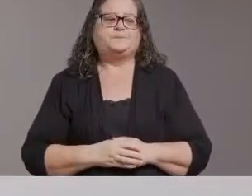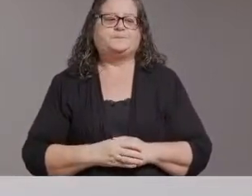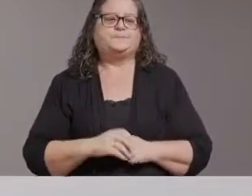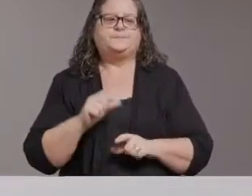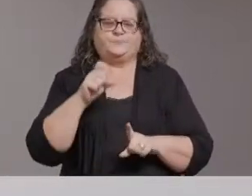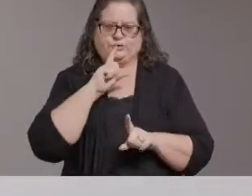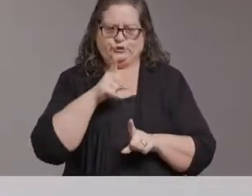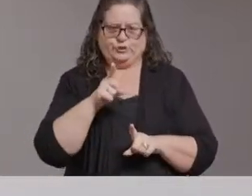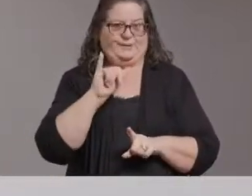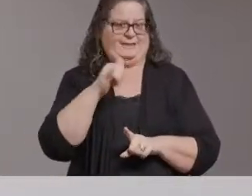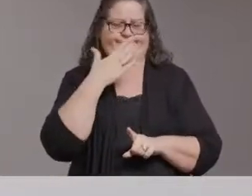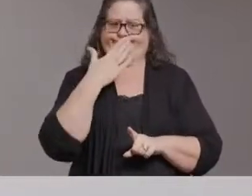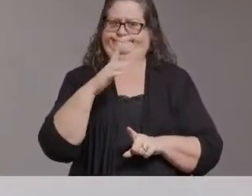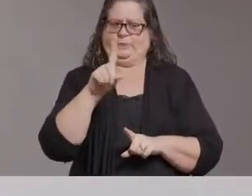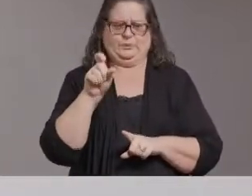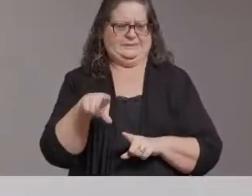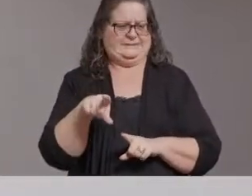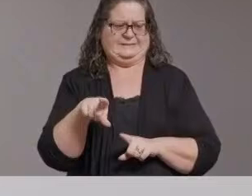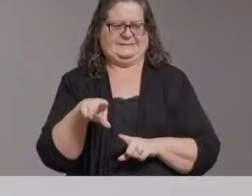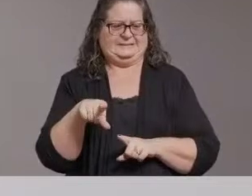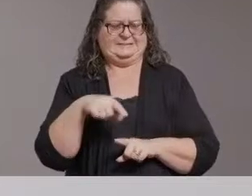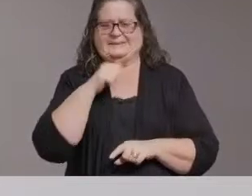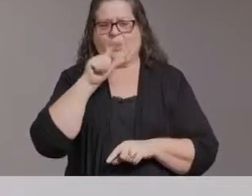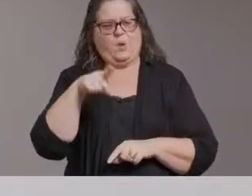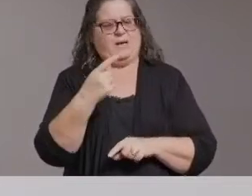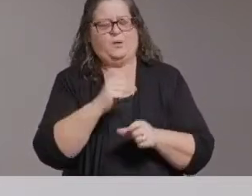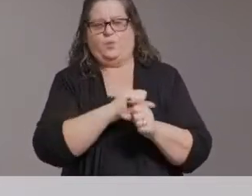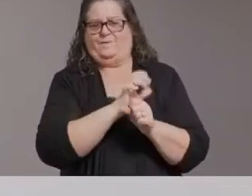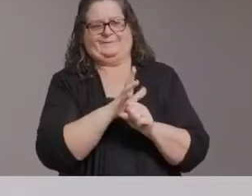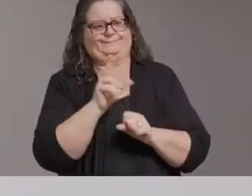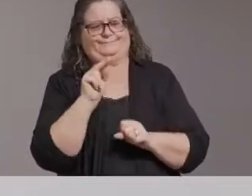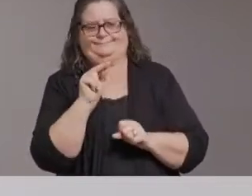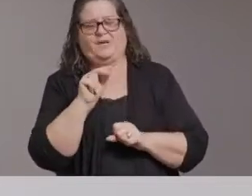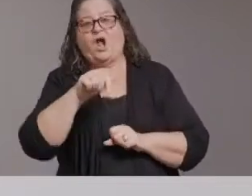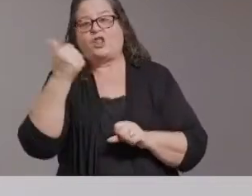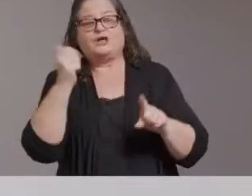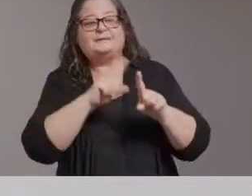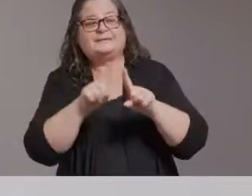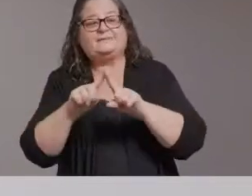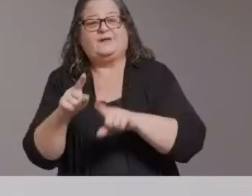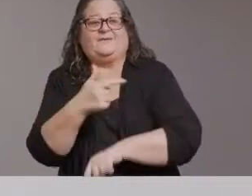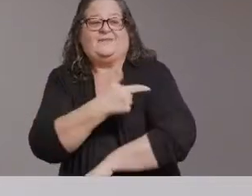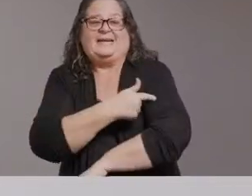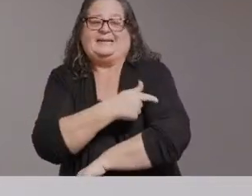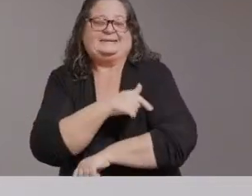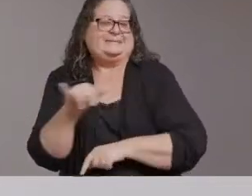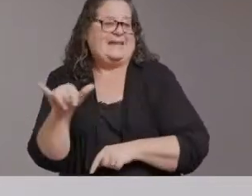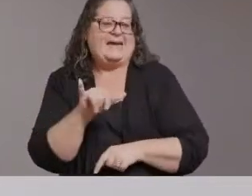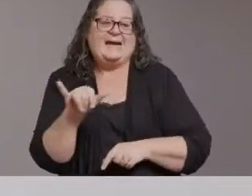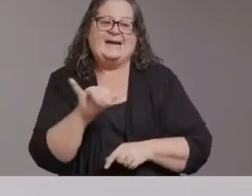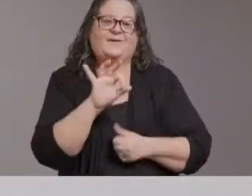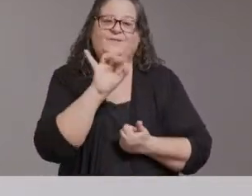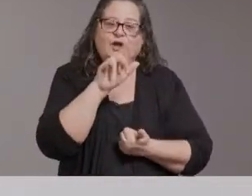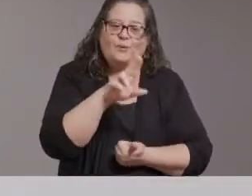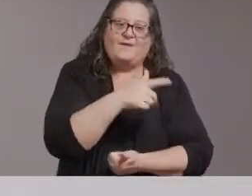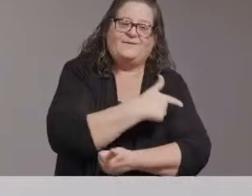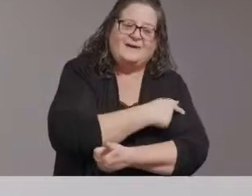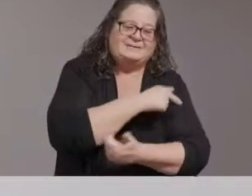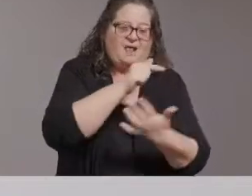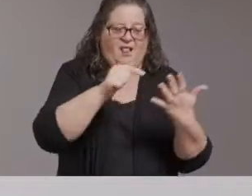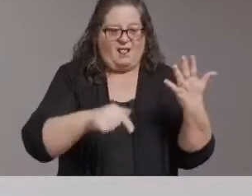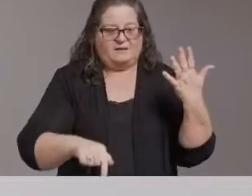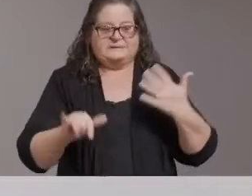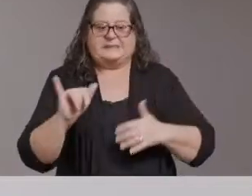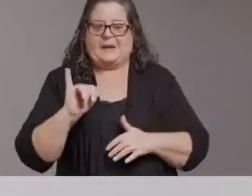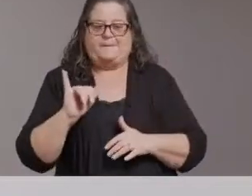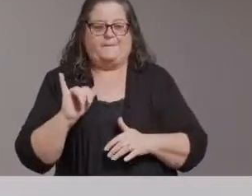COVID that we deal with, but in other vaccination types as well. But there's a multi-pronged strategy that we are